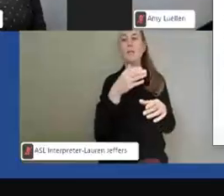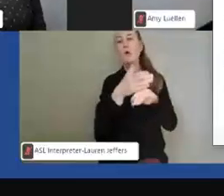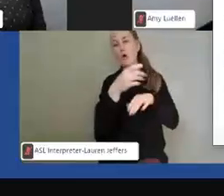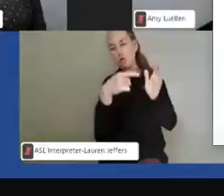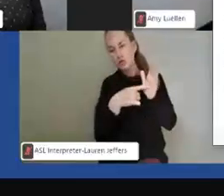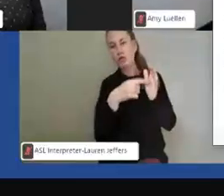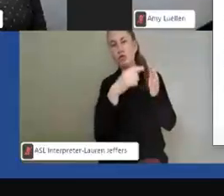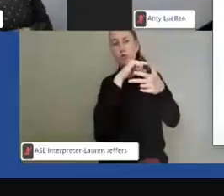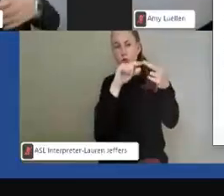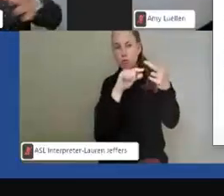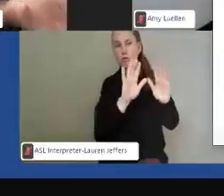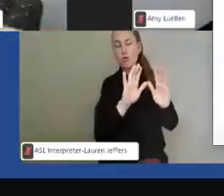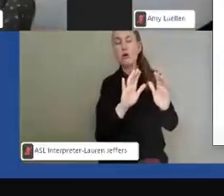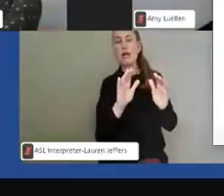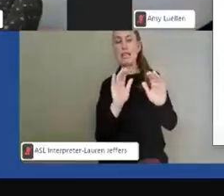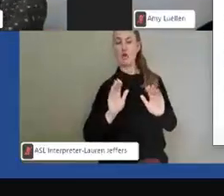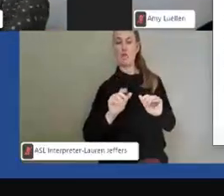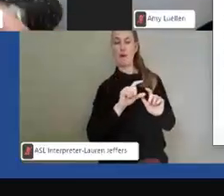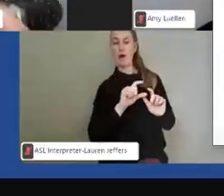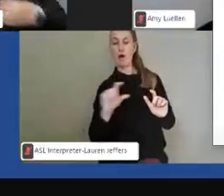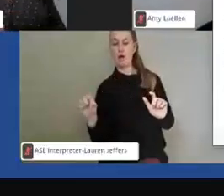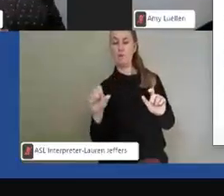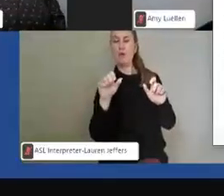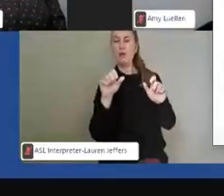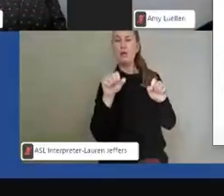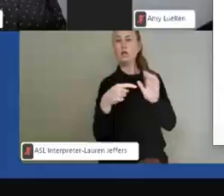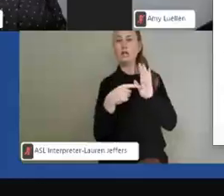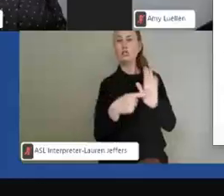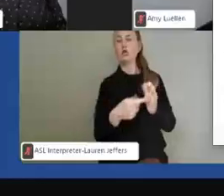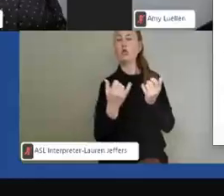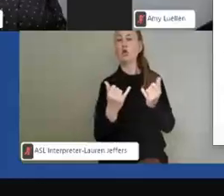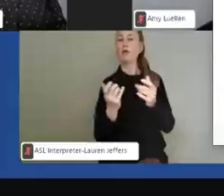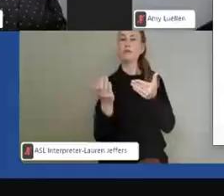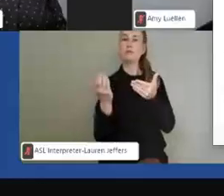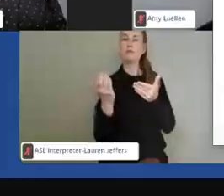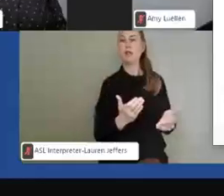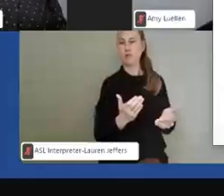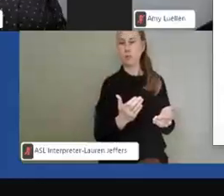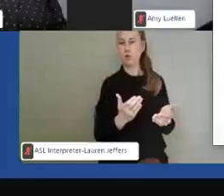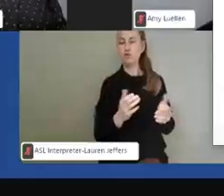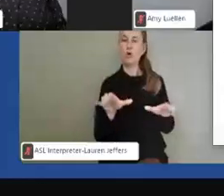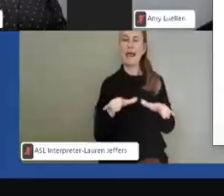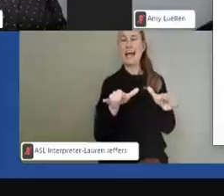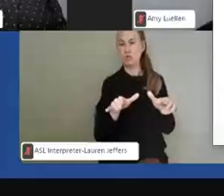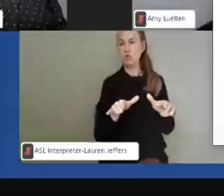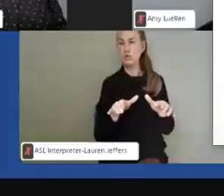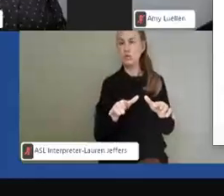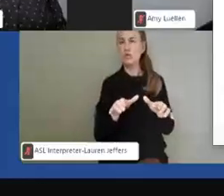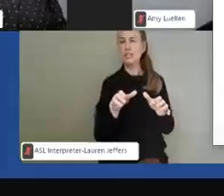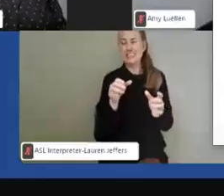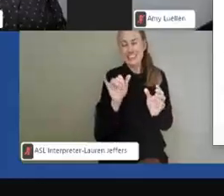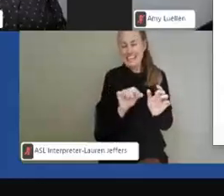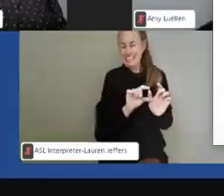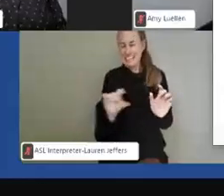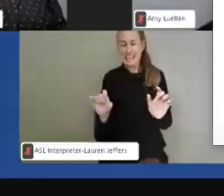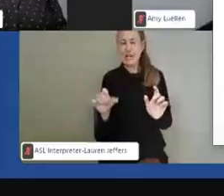overdue. And then we have a spot in the bottom to where we can highlight some of the current deliverables. And that is more objectives. Those are just ones